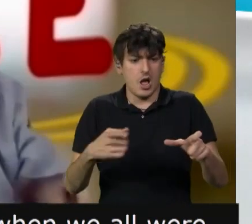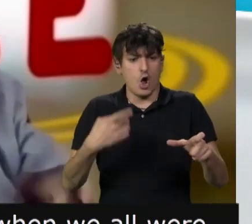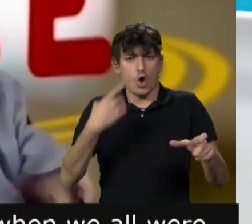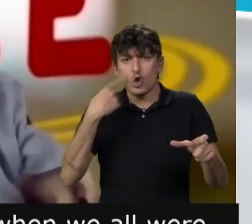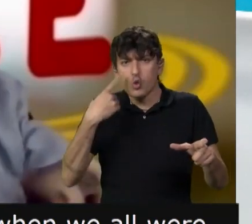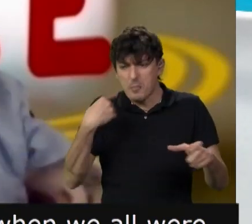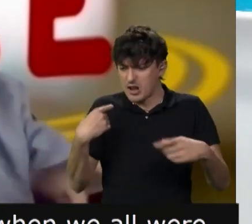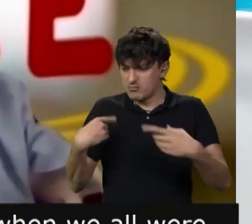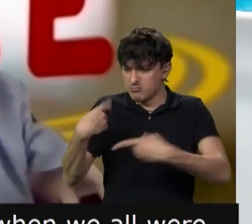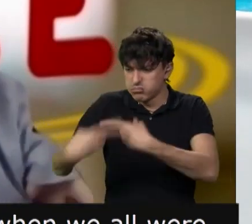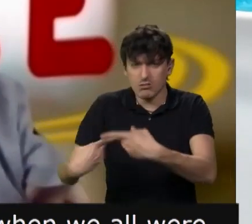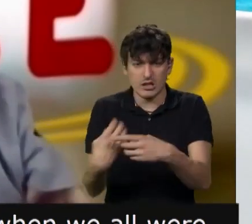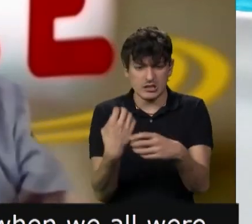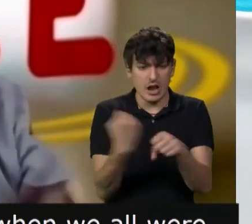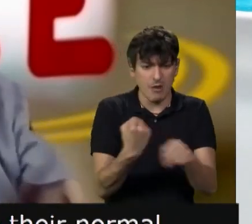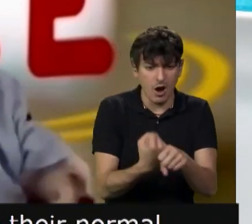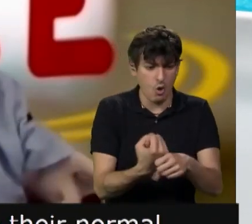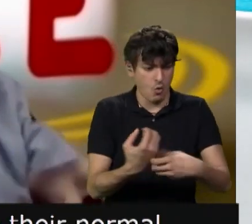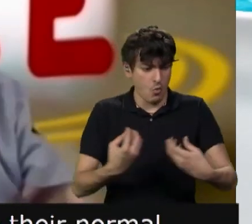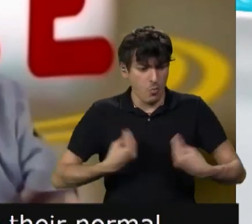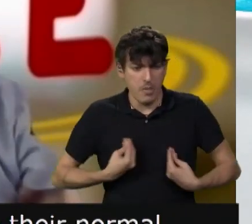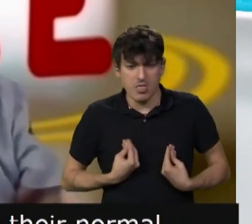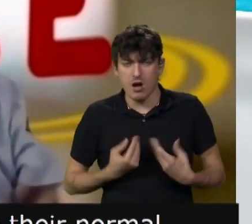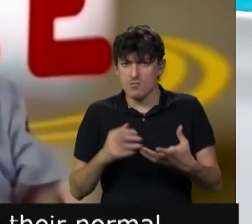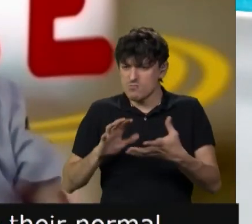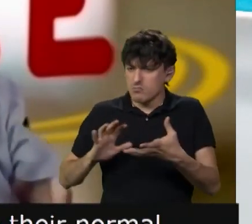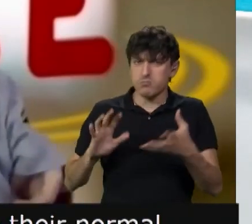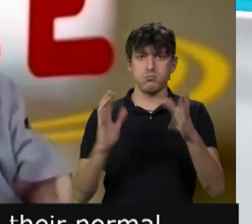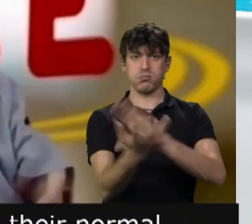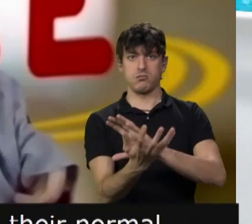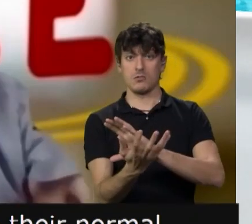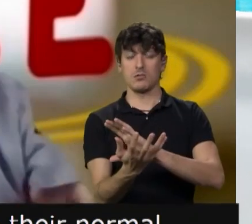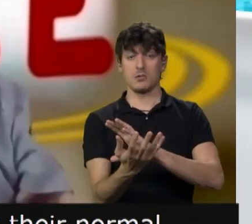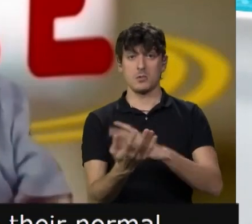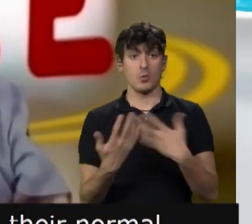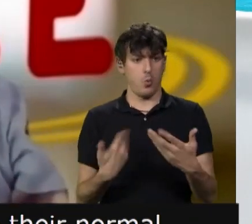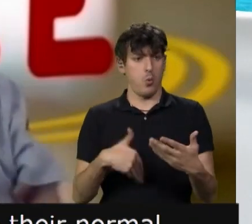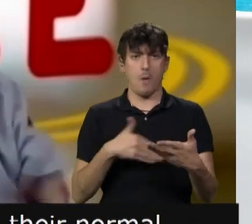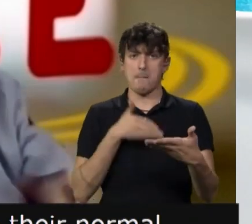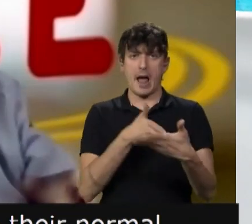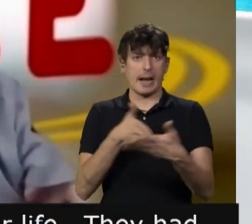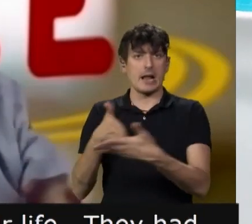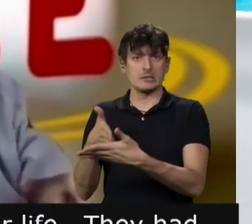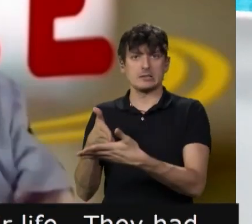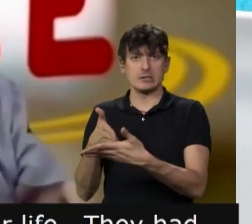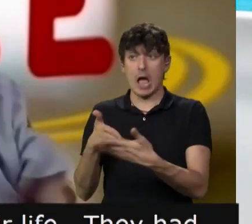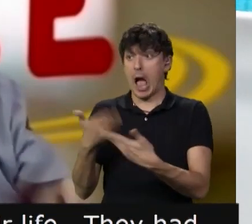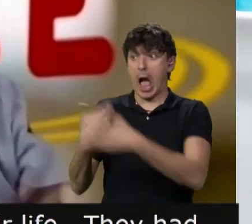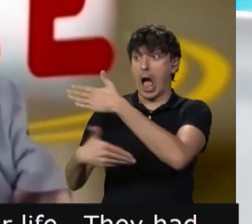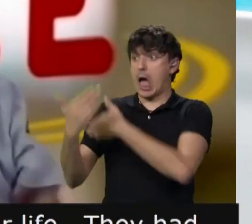of classes, of work, or situation, or their life. They had to change their lives radically. And